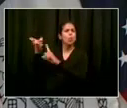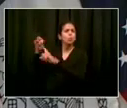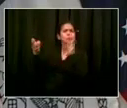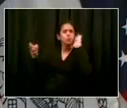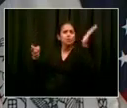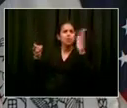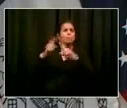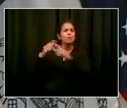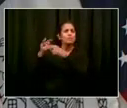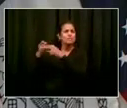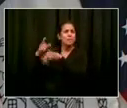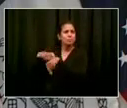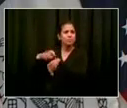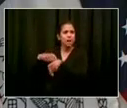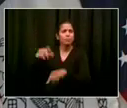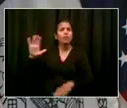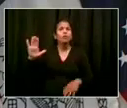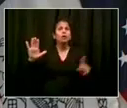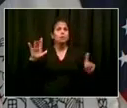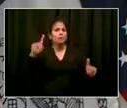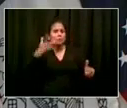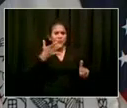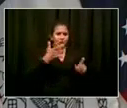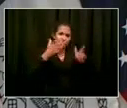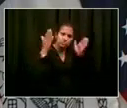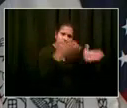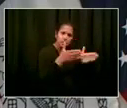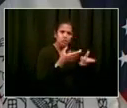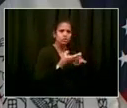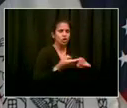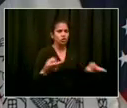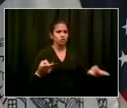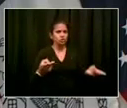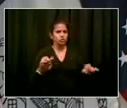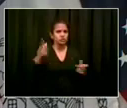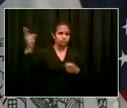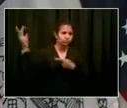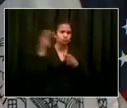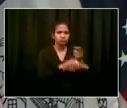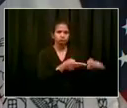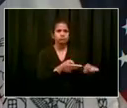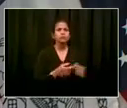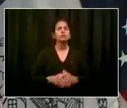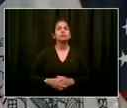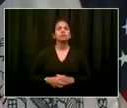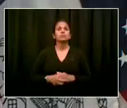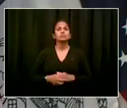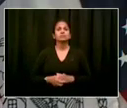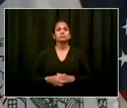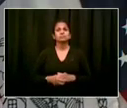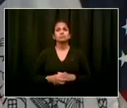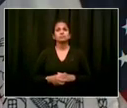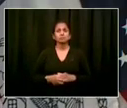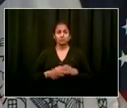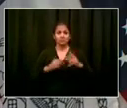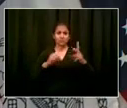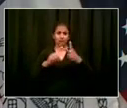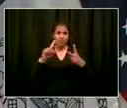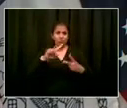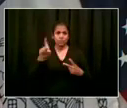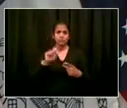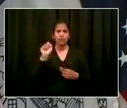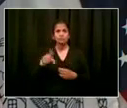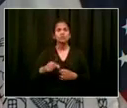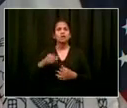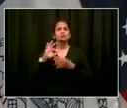parents expect in terms of how many positive cases? I mean, because invariably there will be some positive cases, right? So how many should